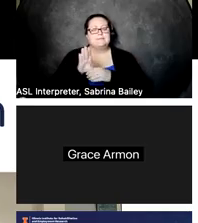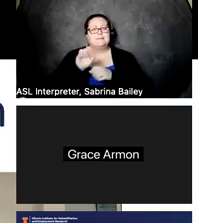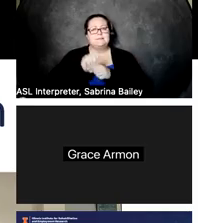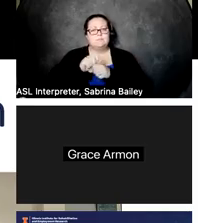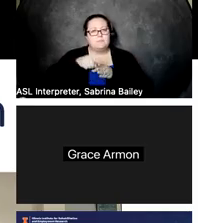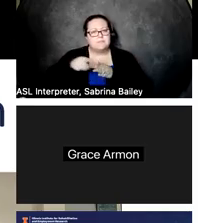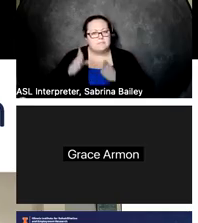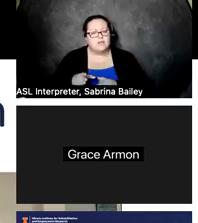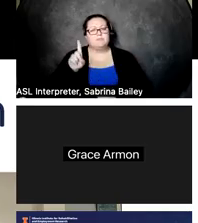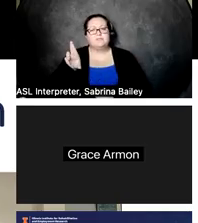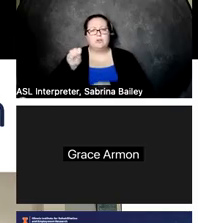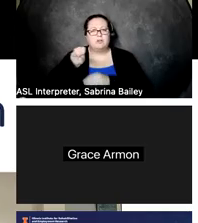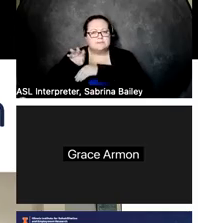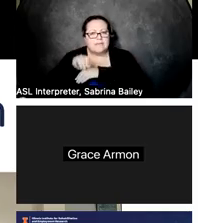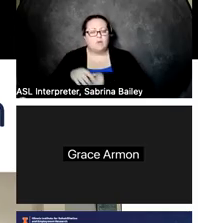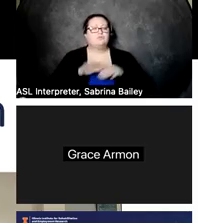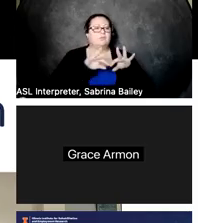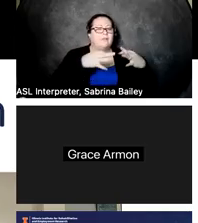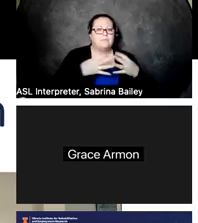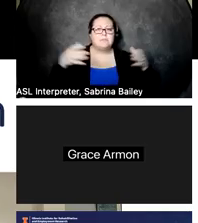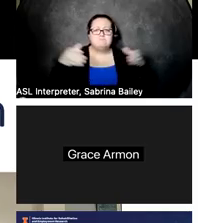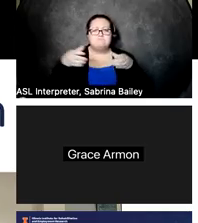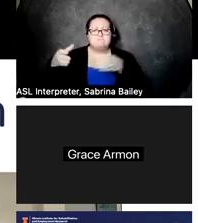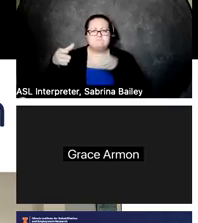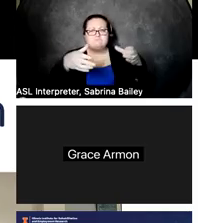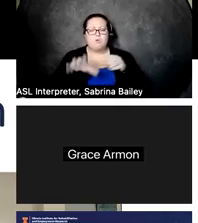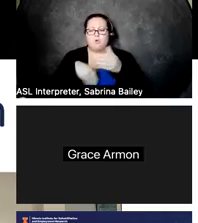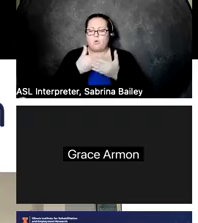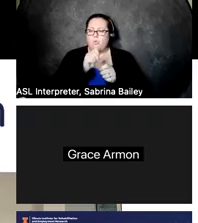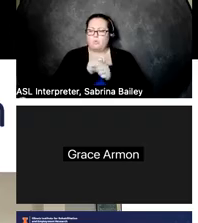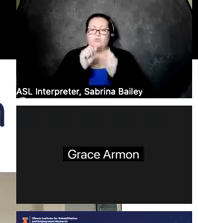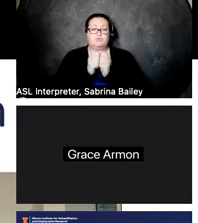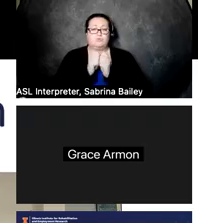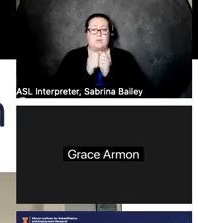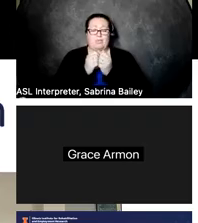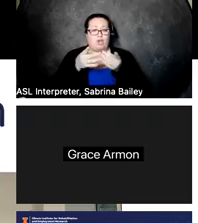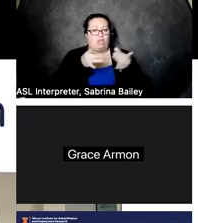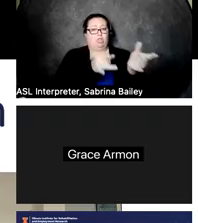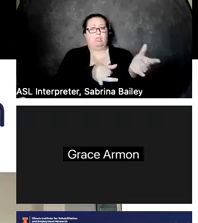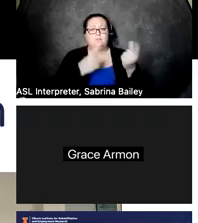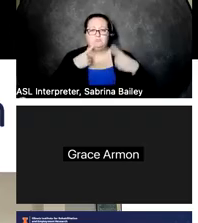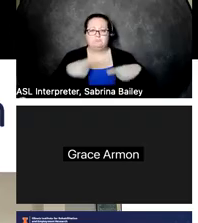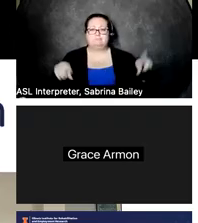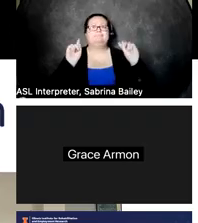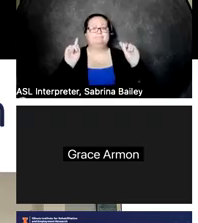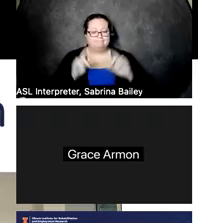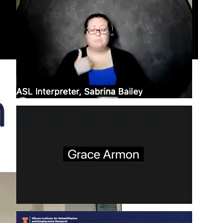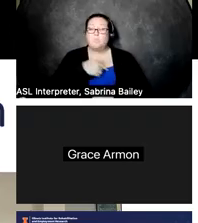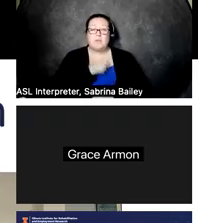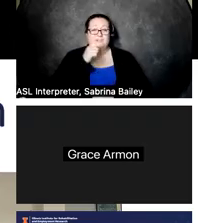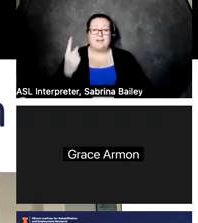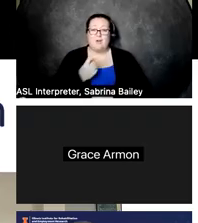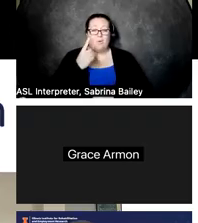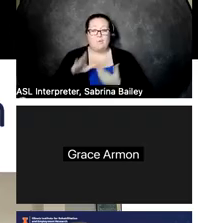takes a DRS counselor, it takes a family. Everyone sort of has to work together seamlessly to make this happen. And we're not always all